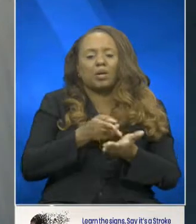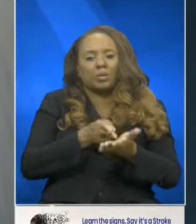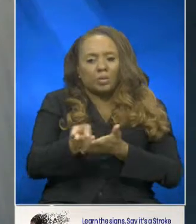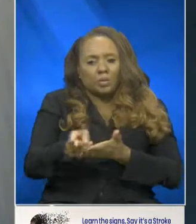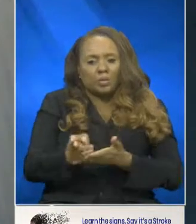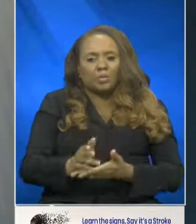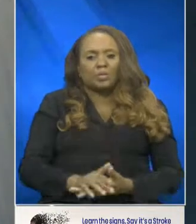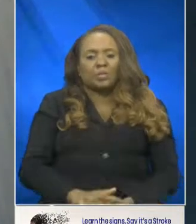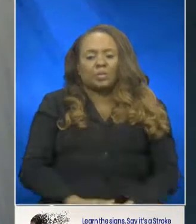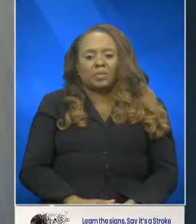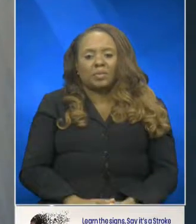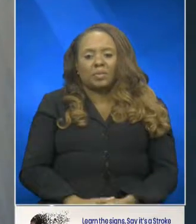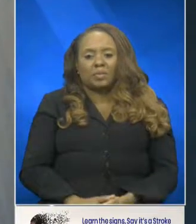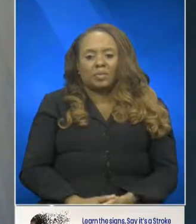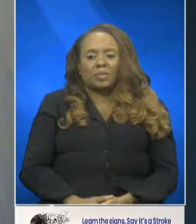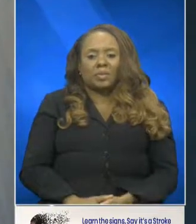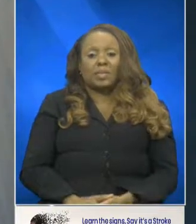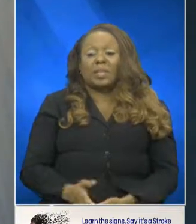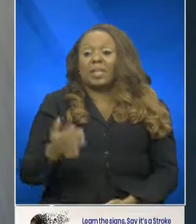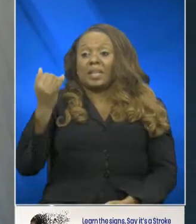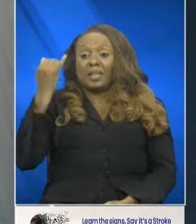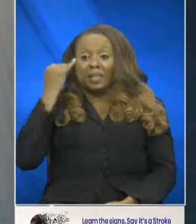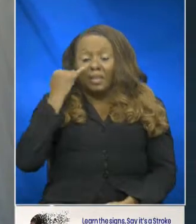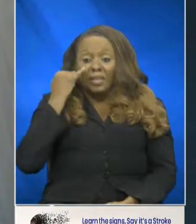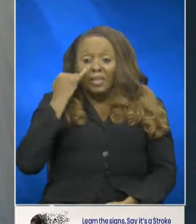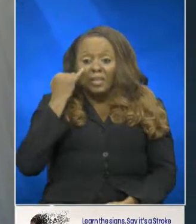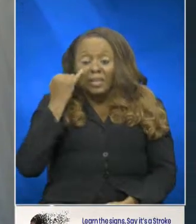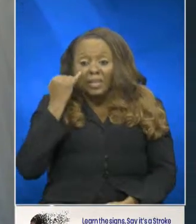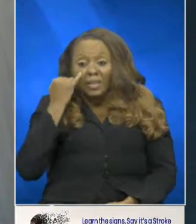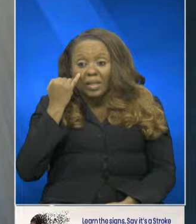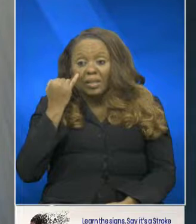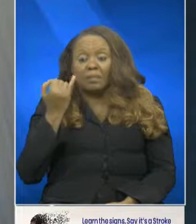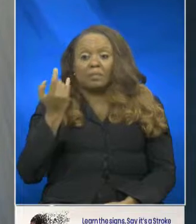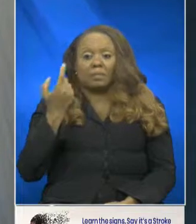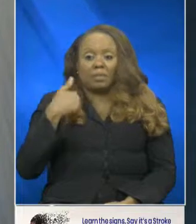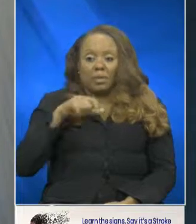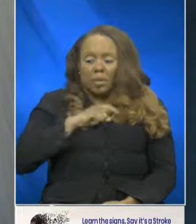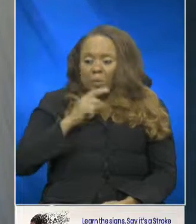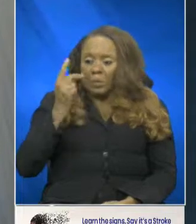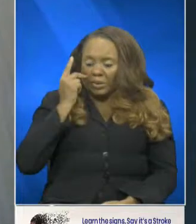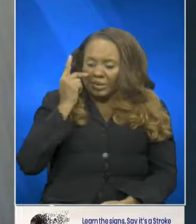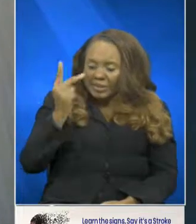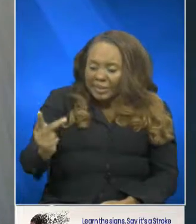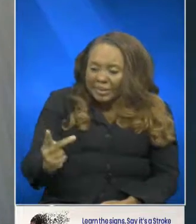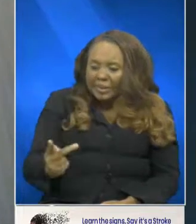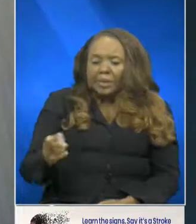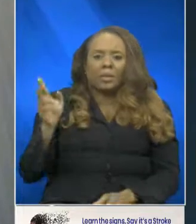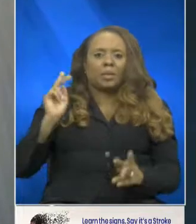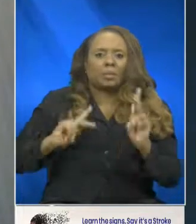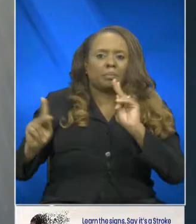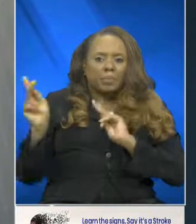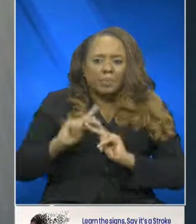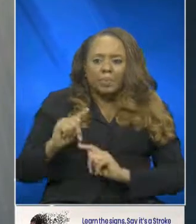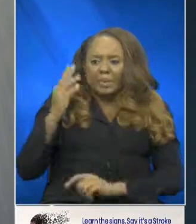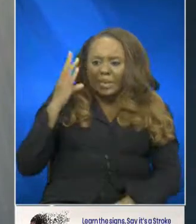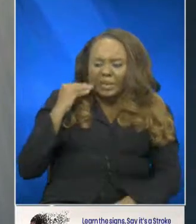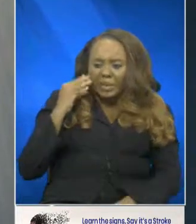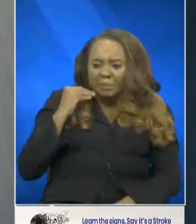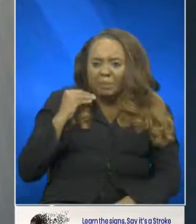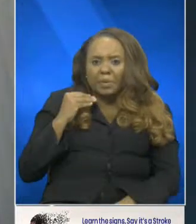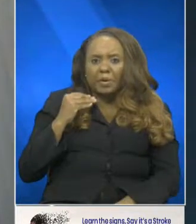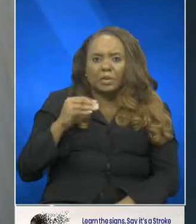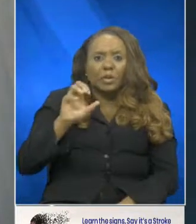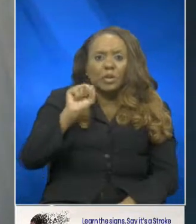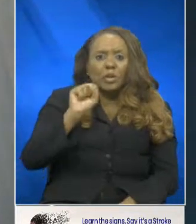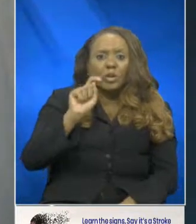get the patient there and they fit the criteria, they are dealt with quickly and swiftly.